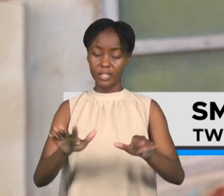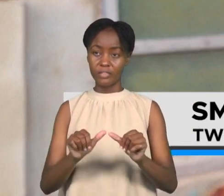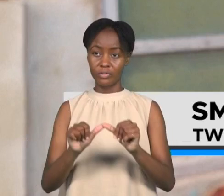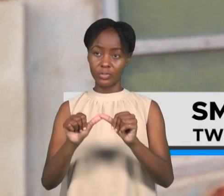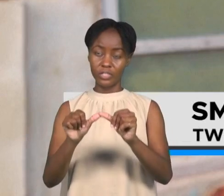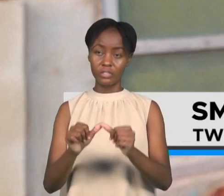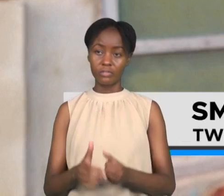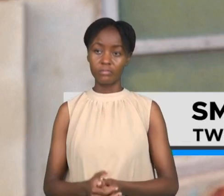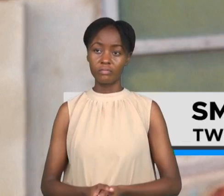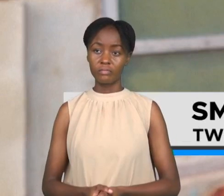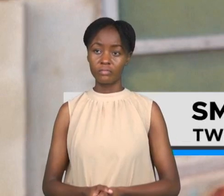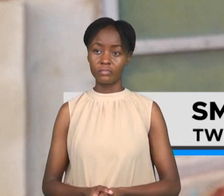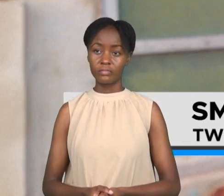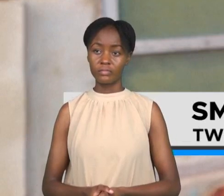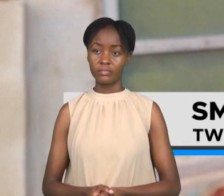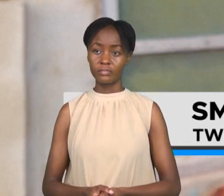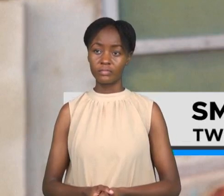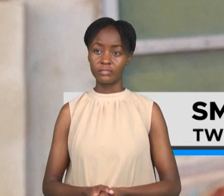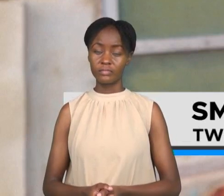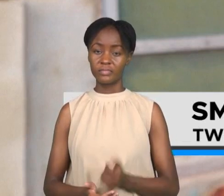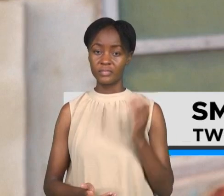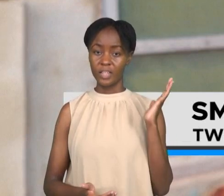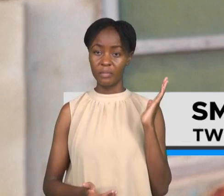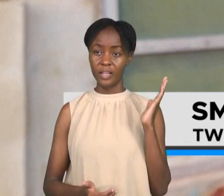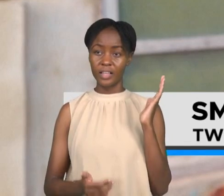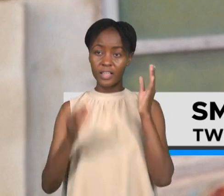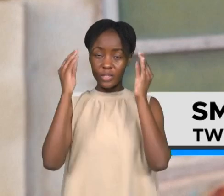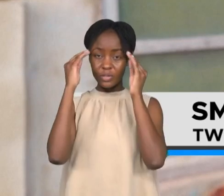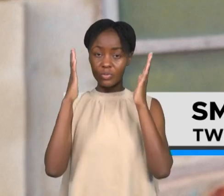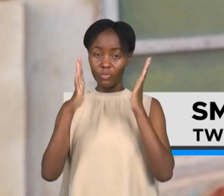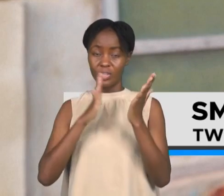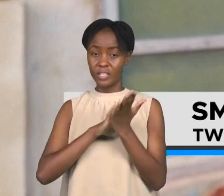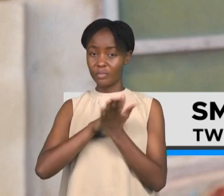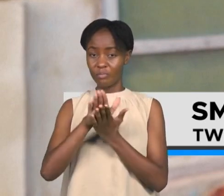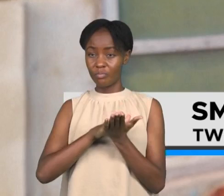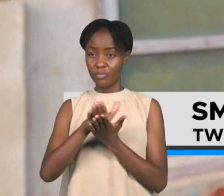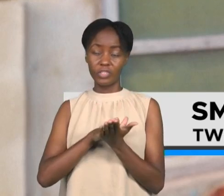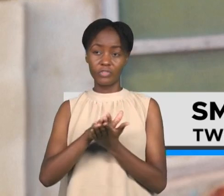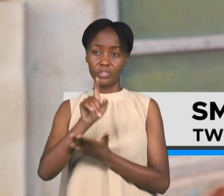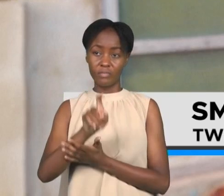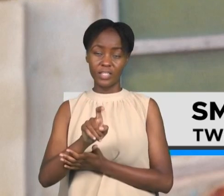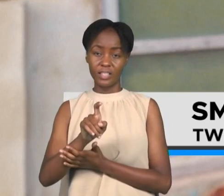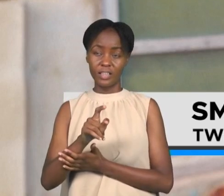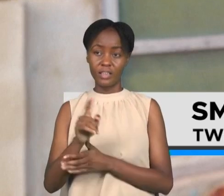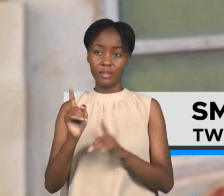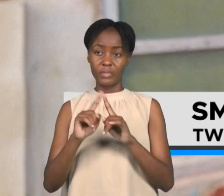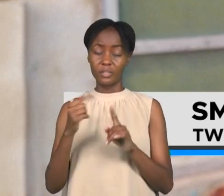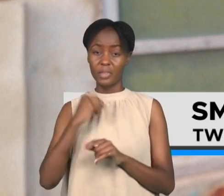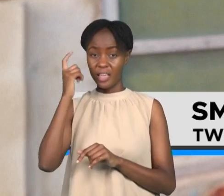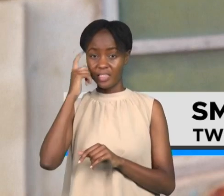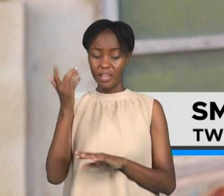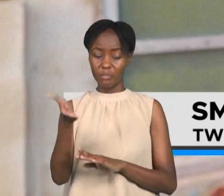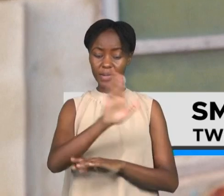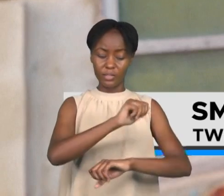maybe those students who are passionate and they know what they really want to do. So going back to school is very helpful. It's going